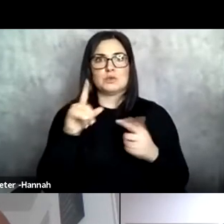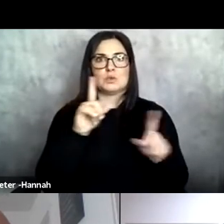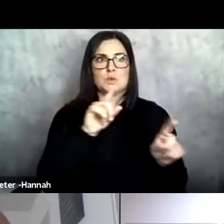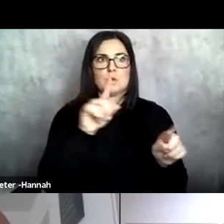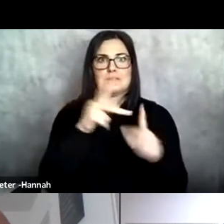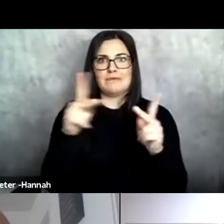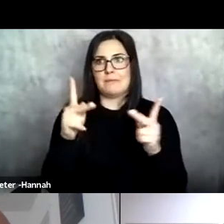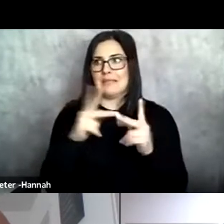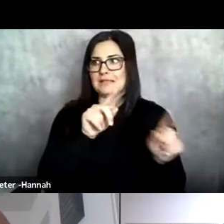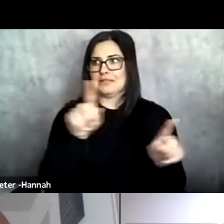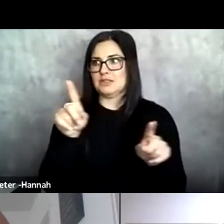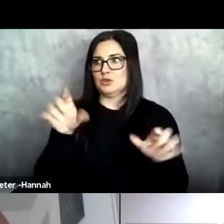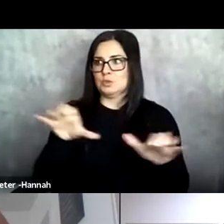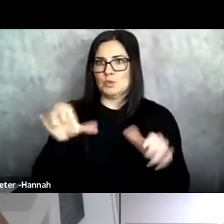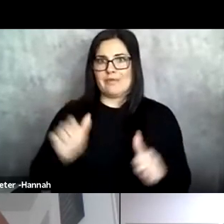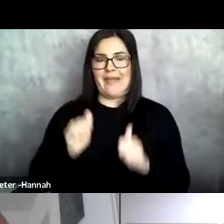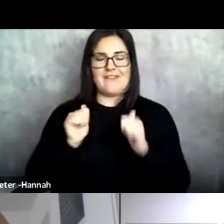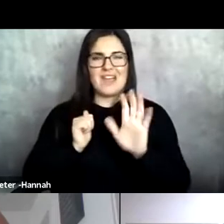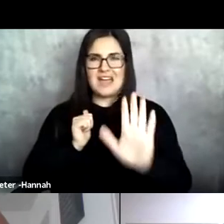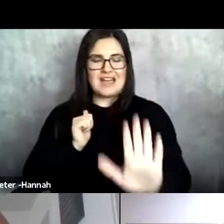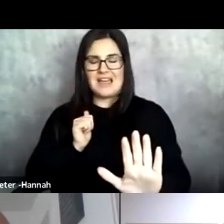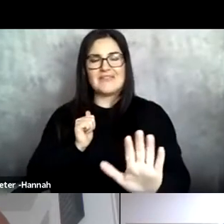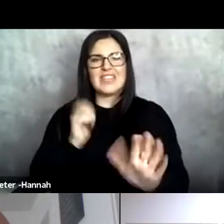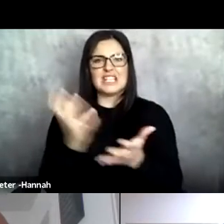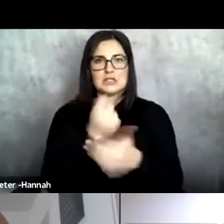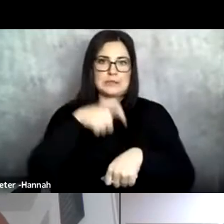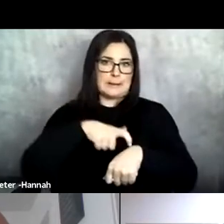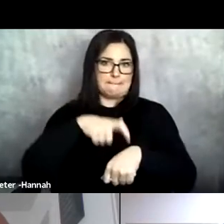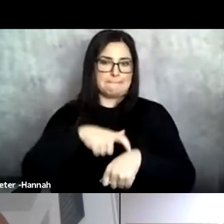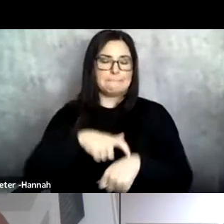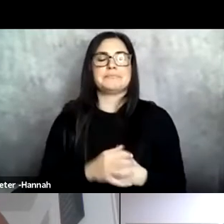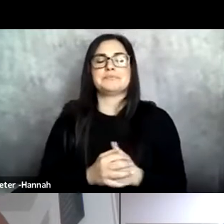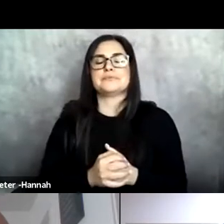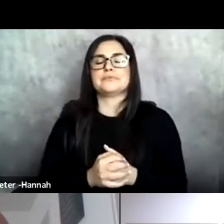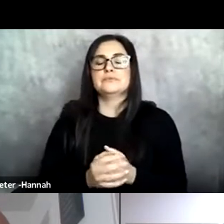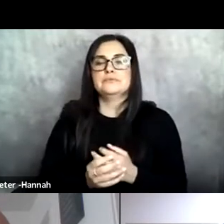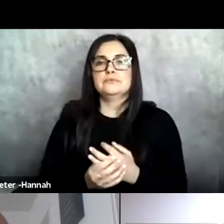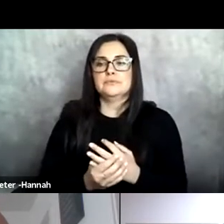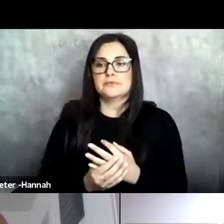really takes away from you being what you should be, and that's a student.